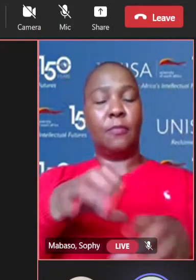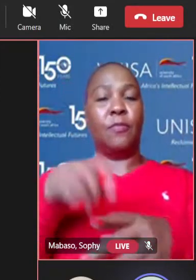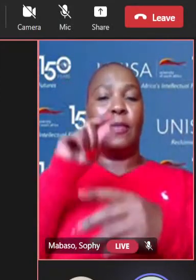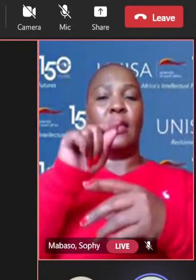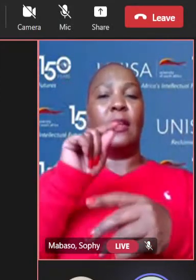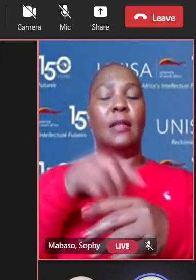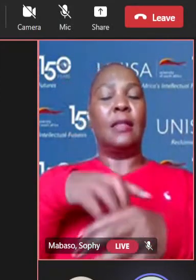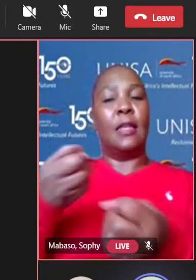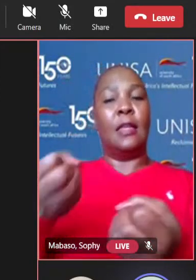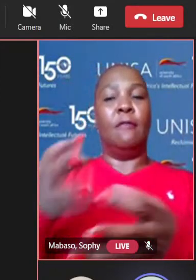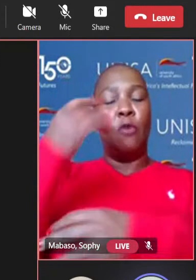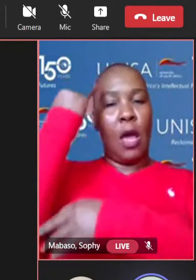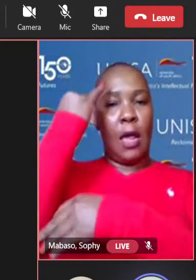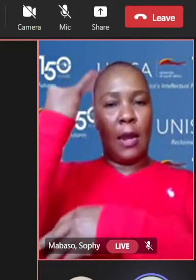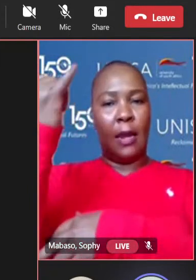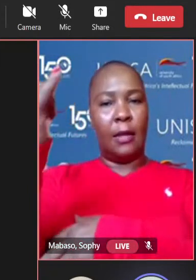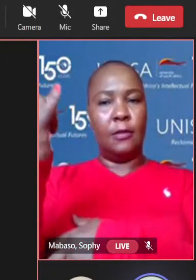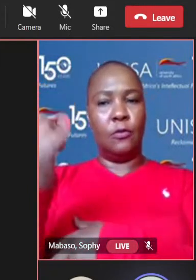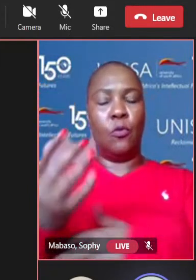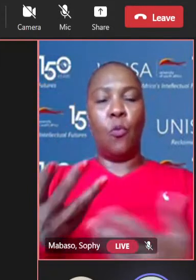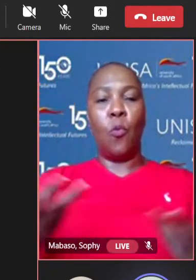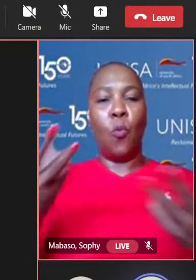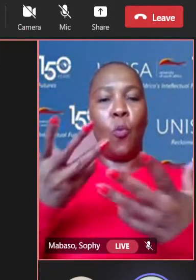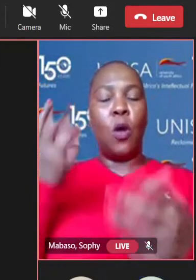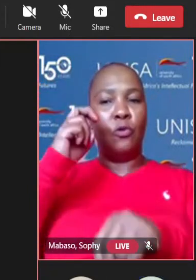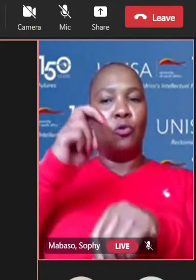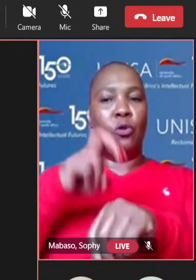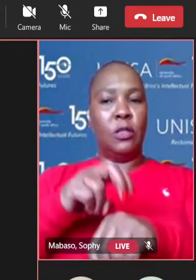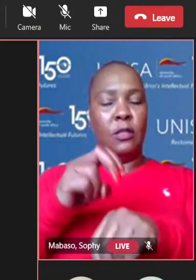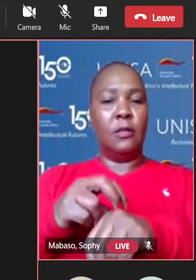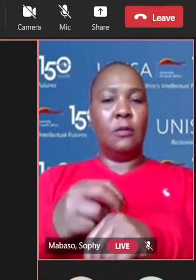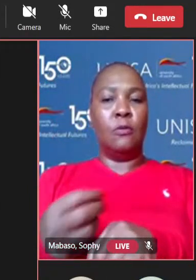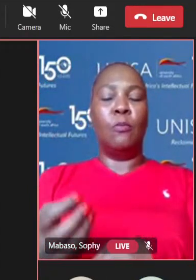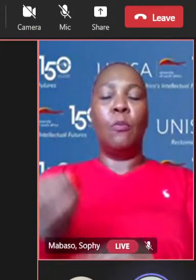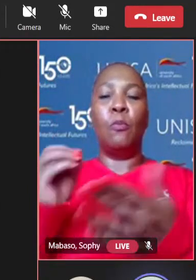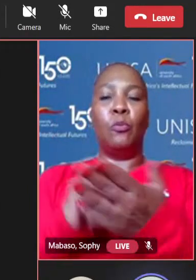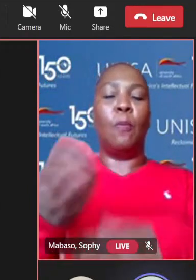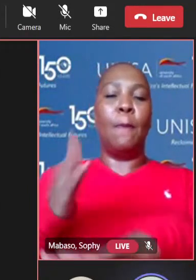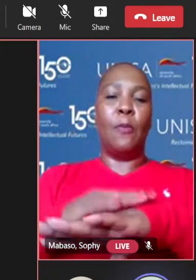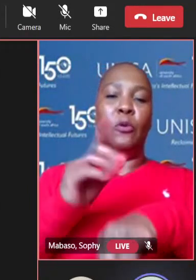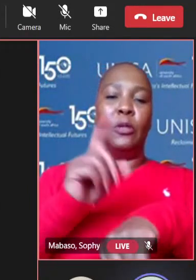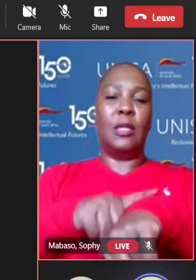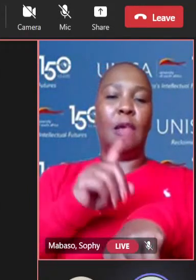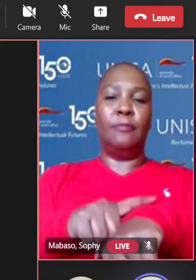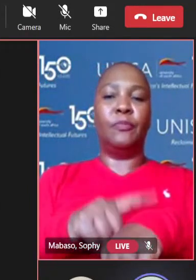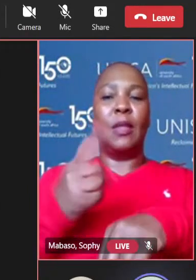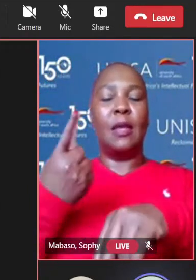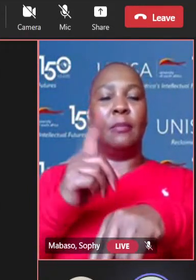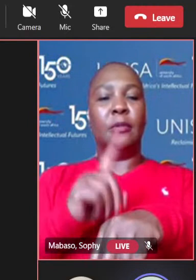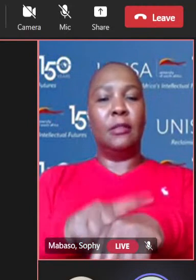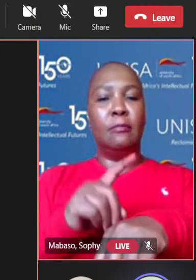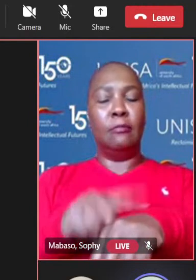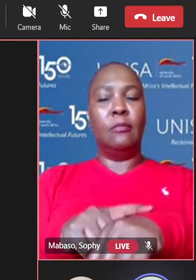idea where you need to put more time. Sometimes, although we